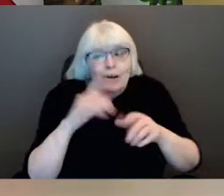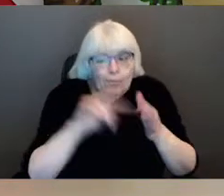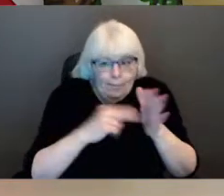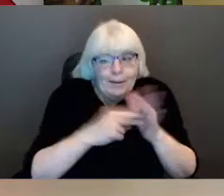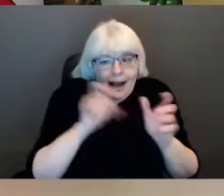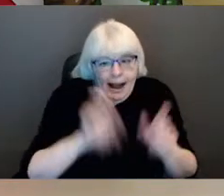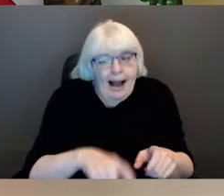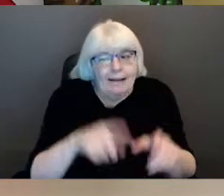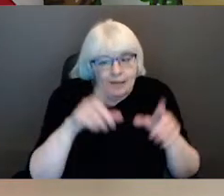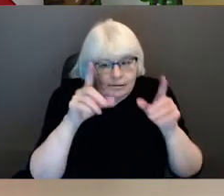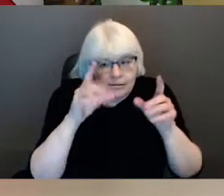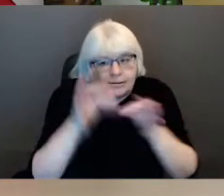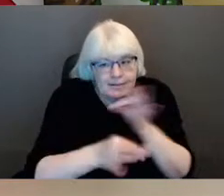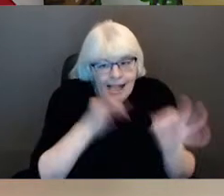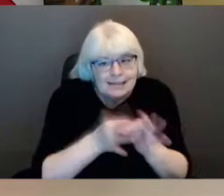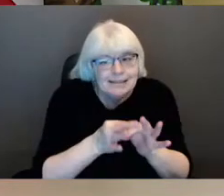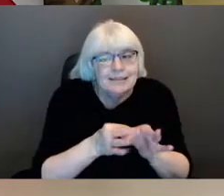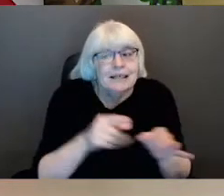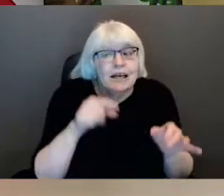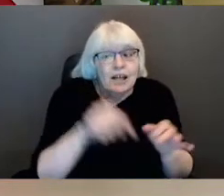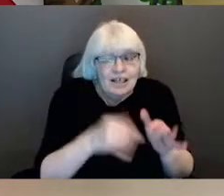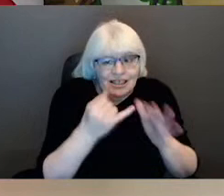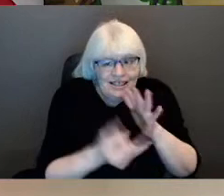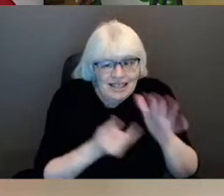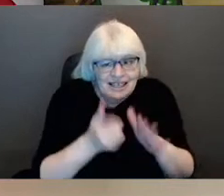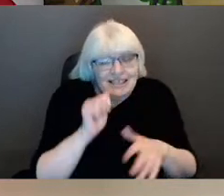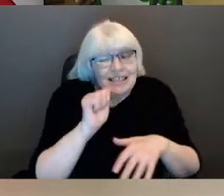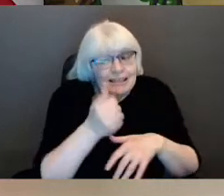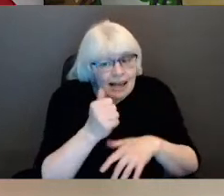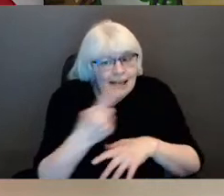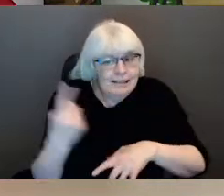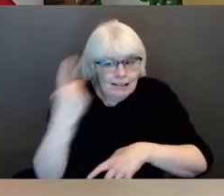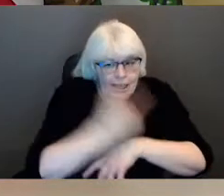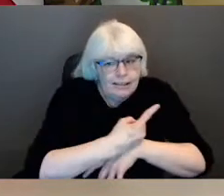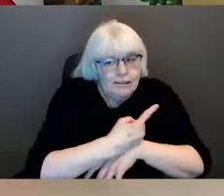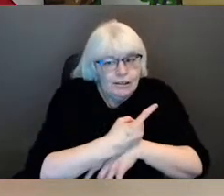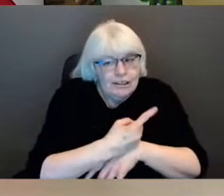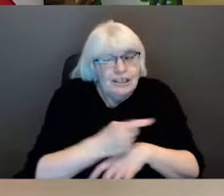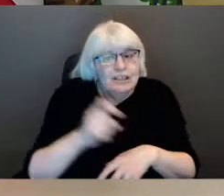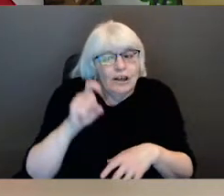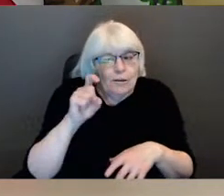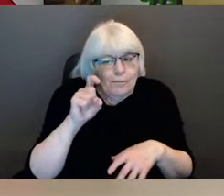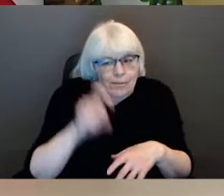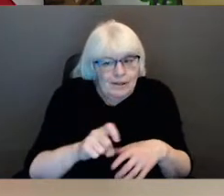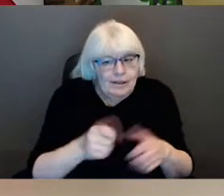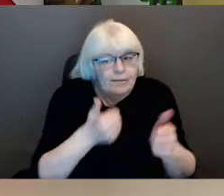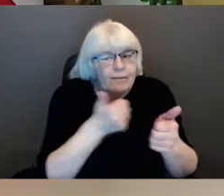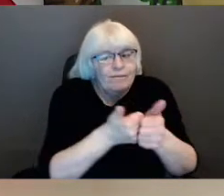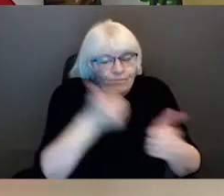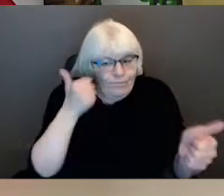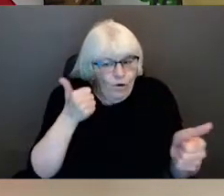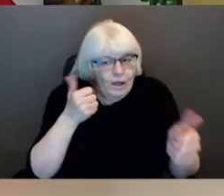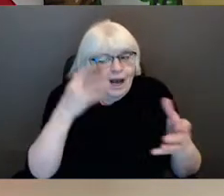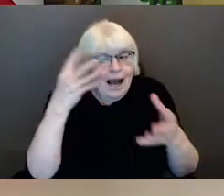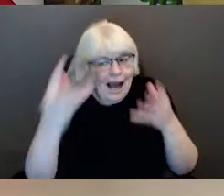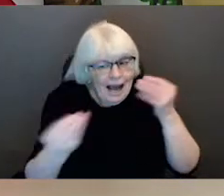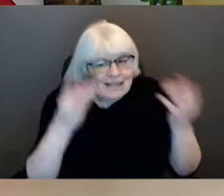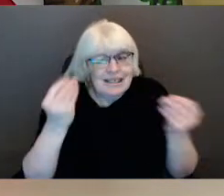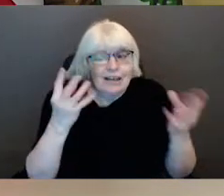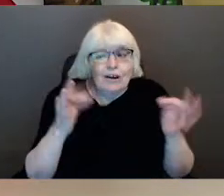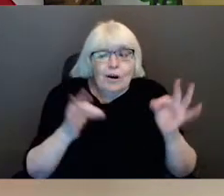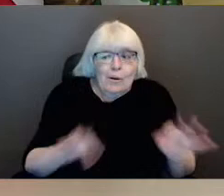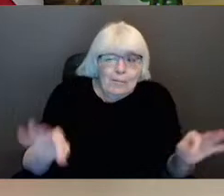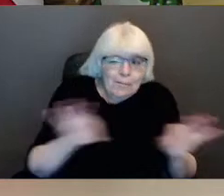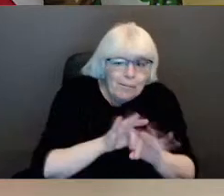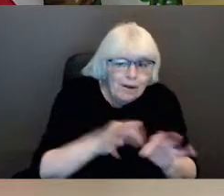of their isolation. It is important that parents and staff make it part of their routine to use the rapid screening test 3 times